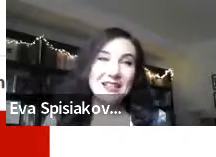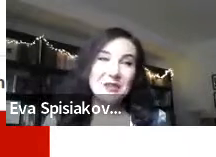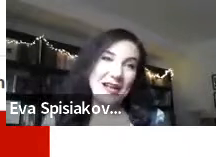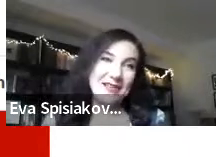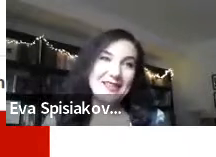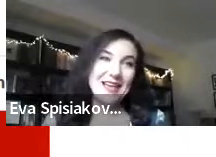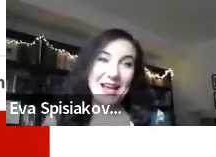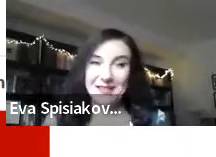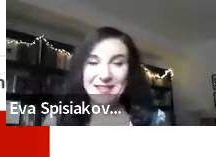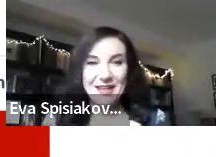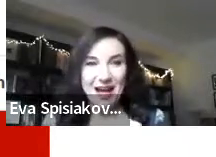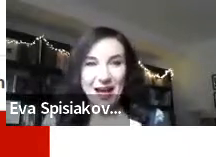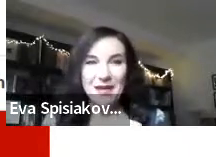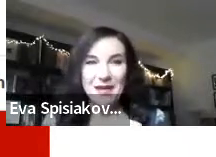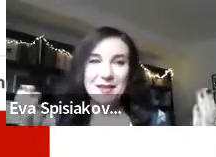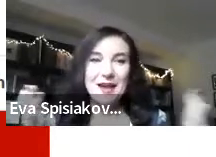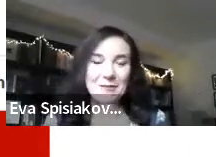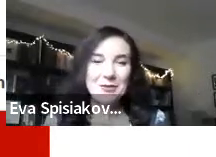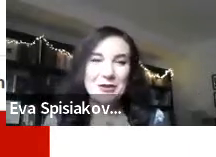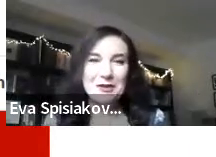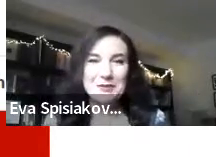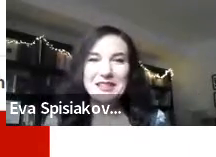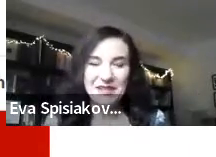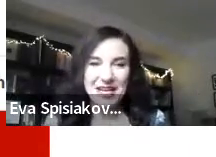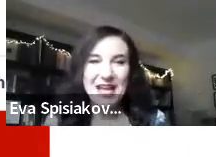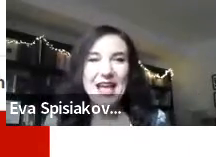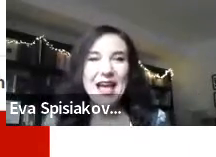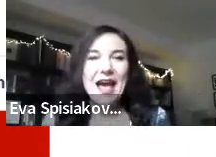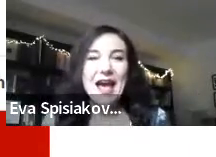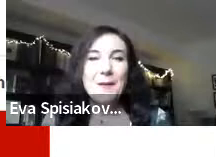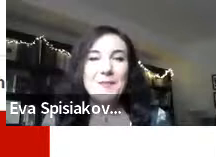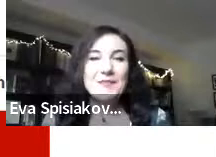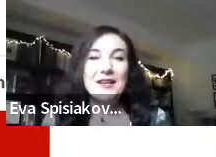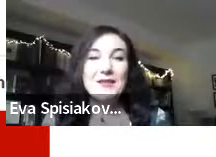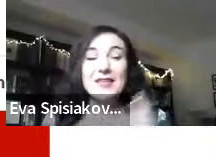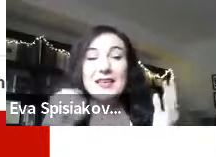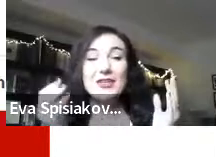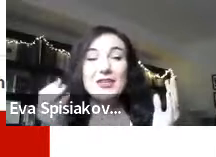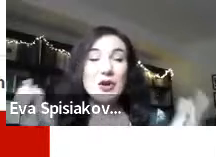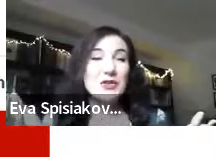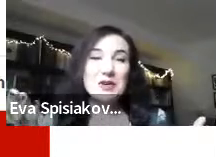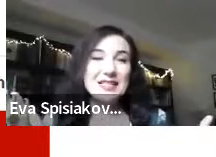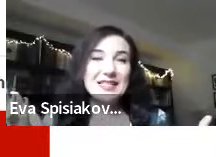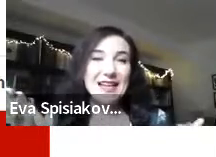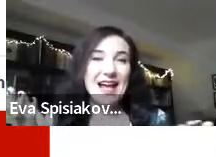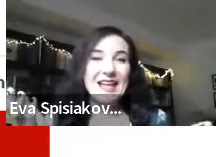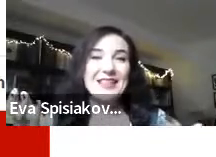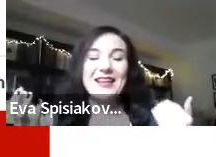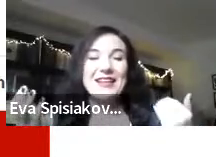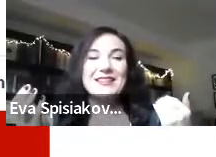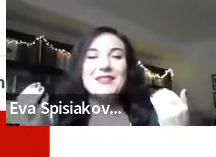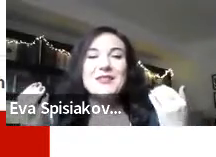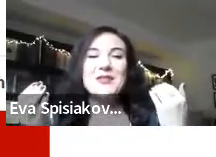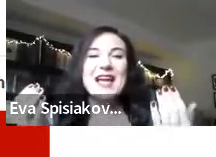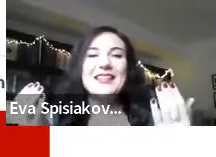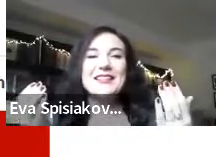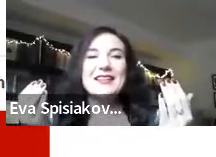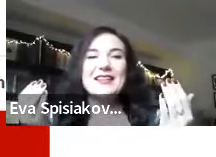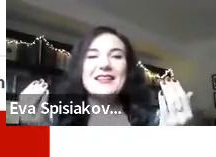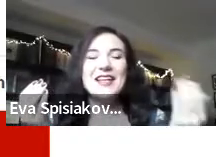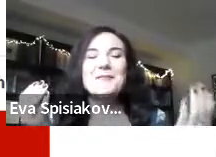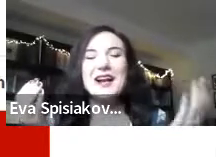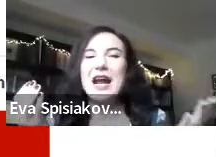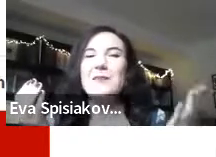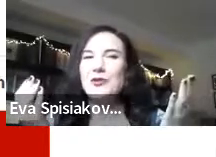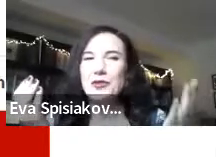I find it quite callous, as I'm sure you will agree. The choice of words, again, to say